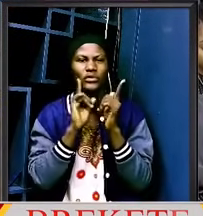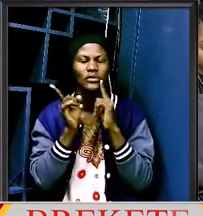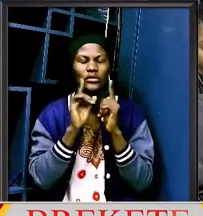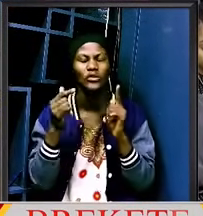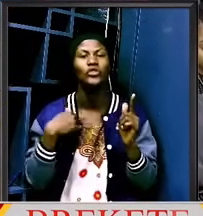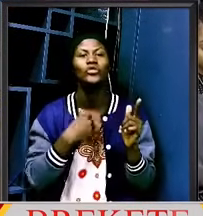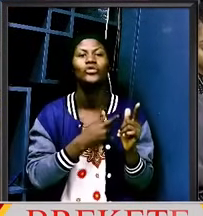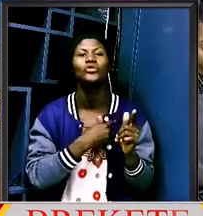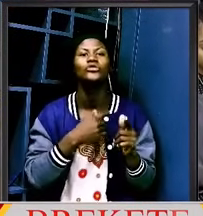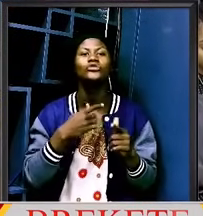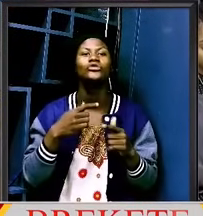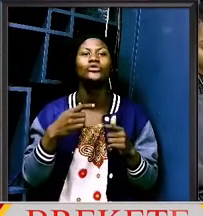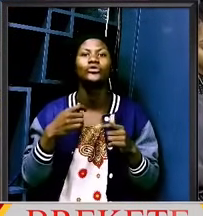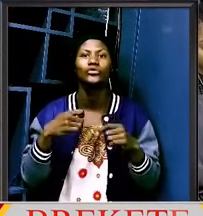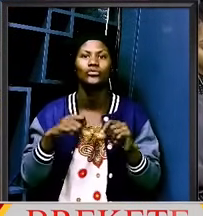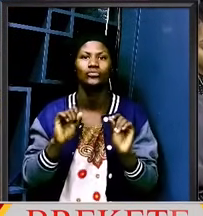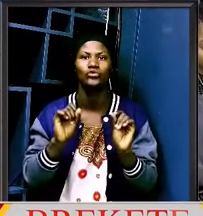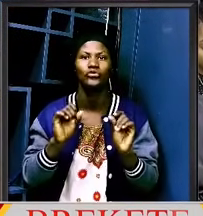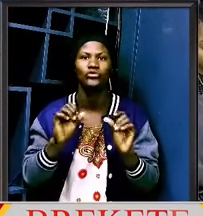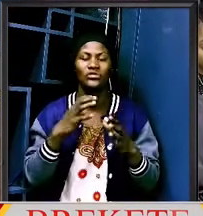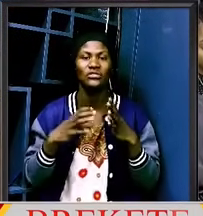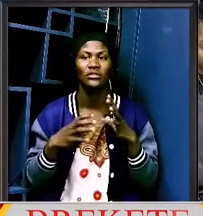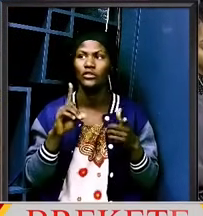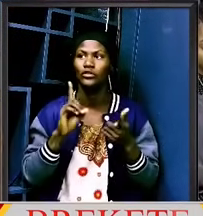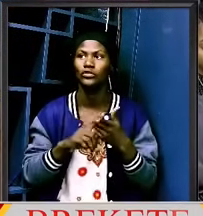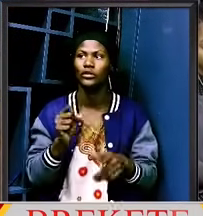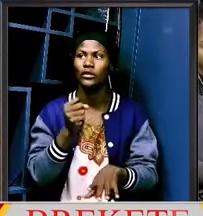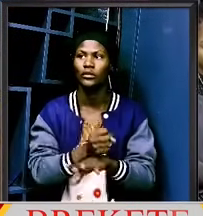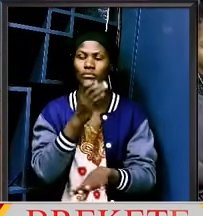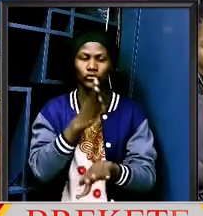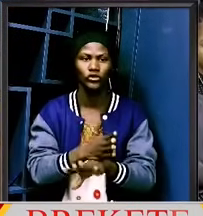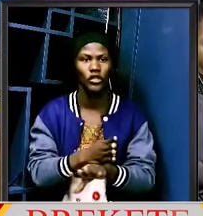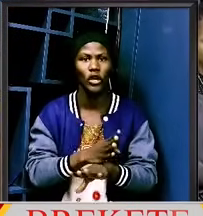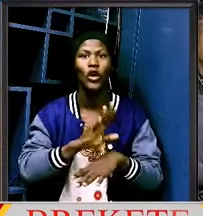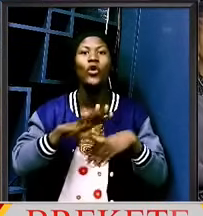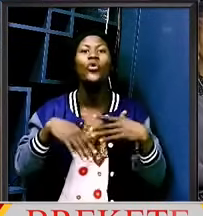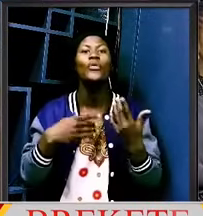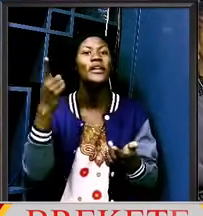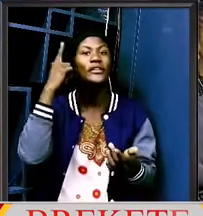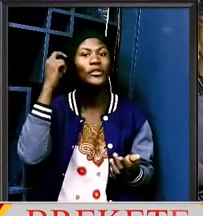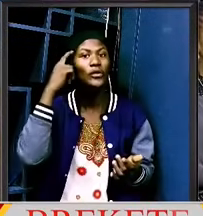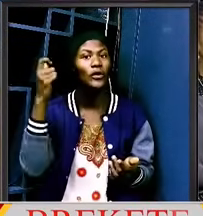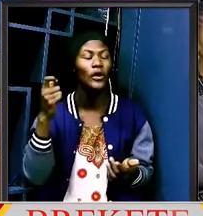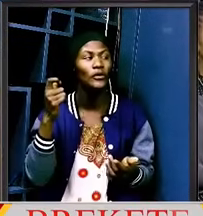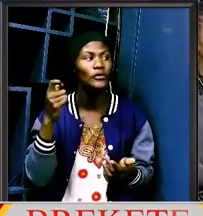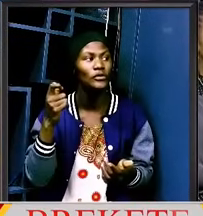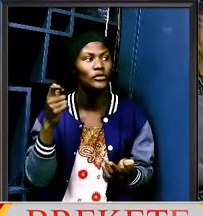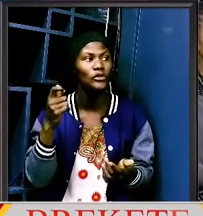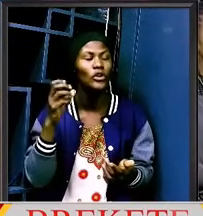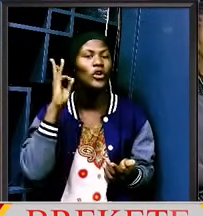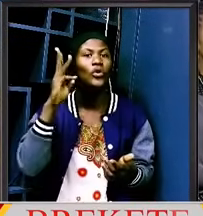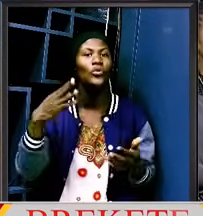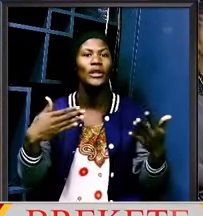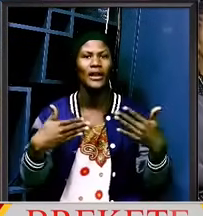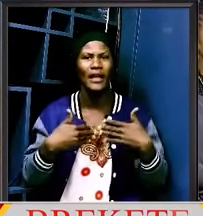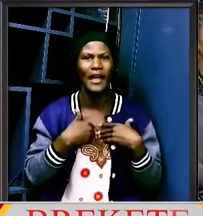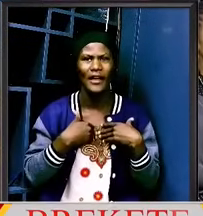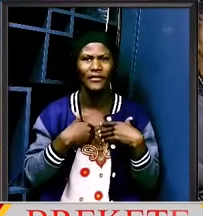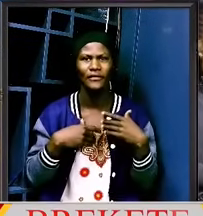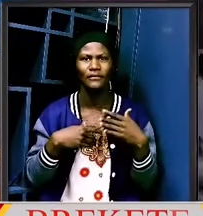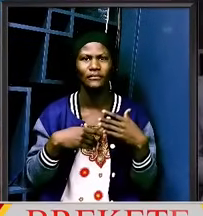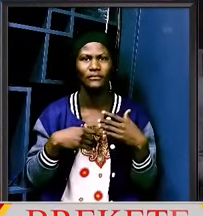I think we should move this case to Abuja. Yes, sir. Where the governor will have less.